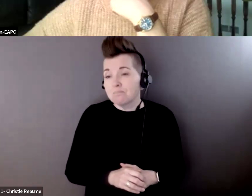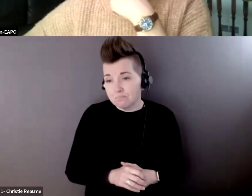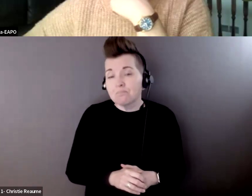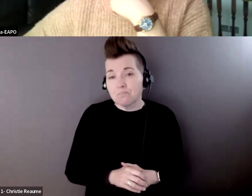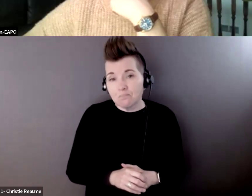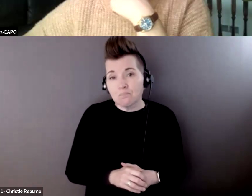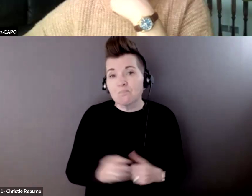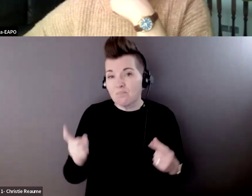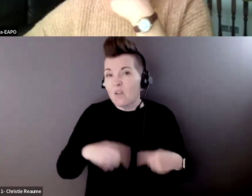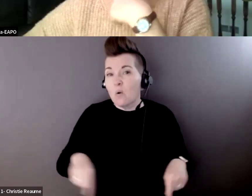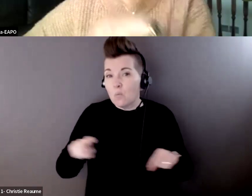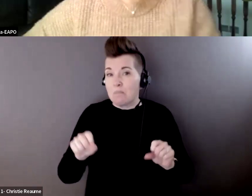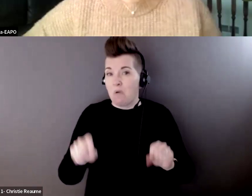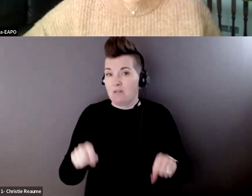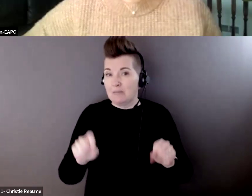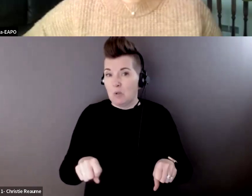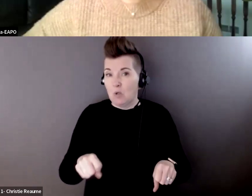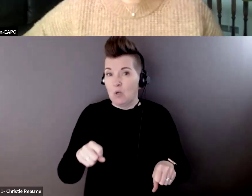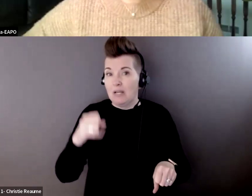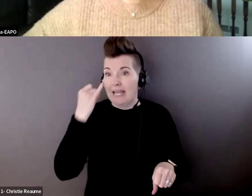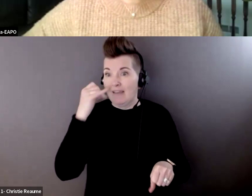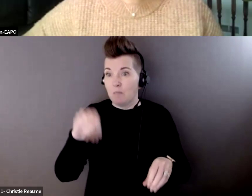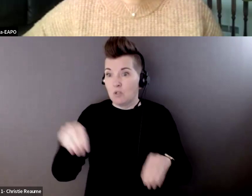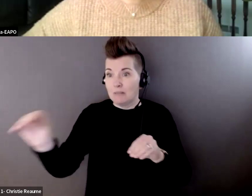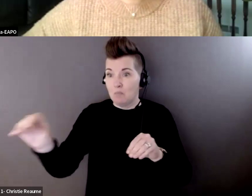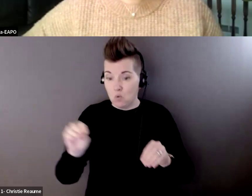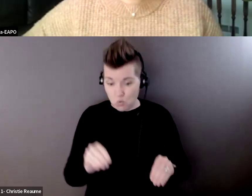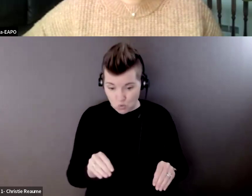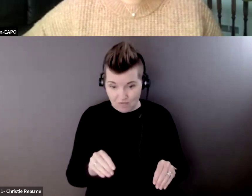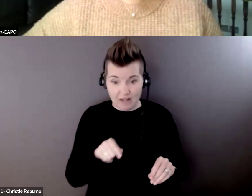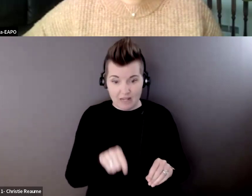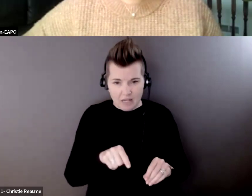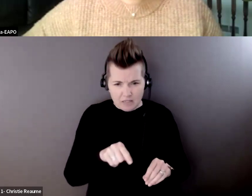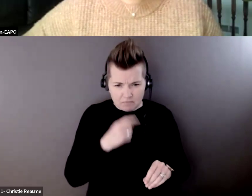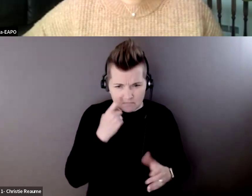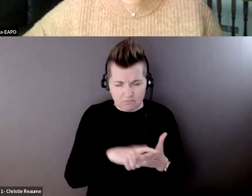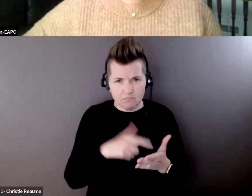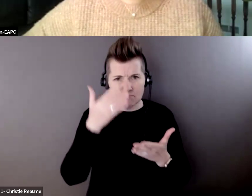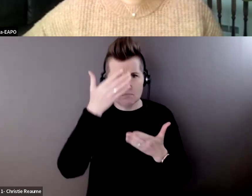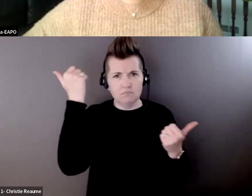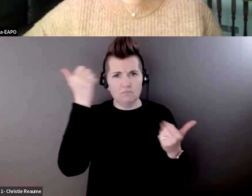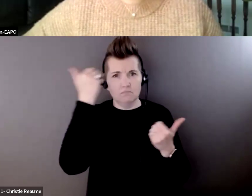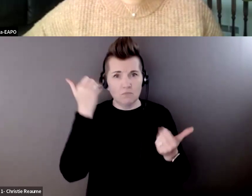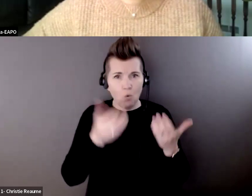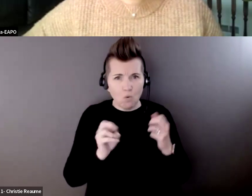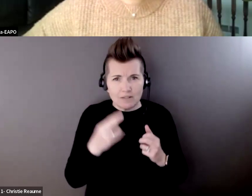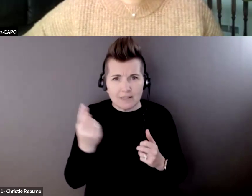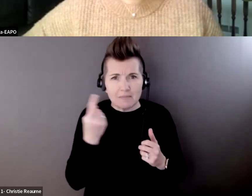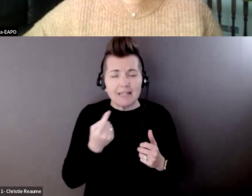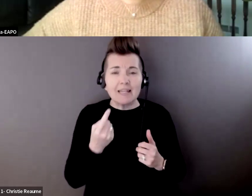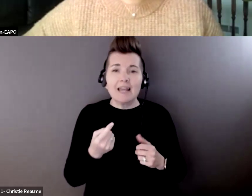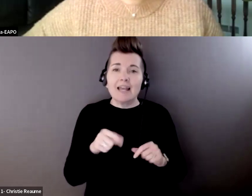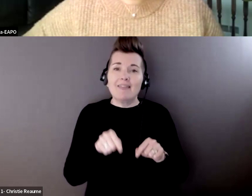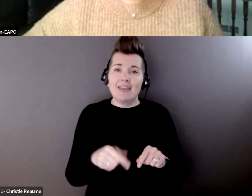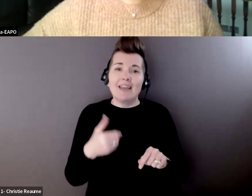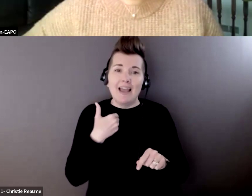form of assessment. When somebody comes into a safe suite, the lodges have a level or an expectation